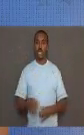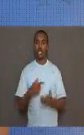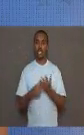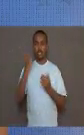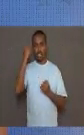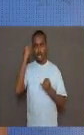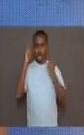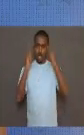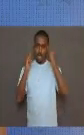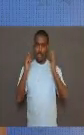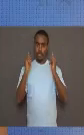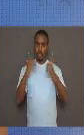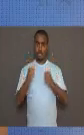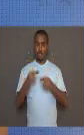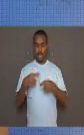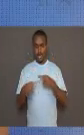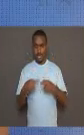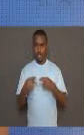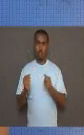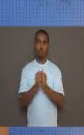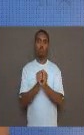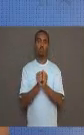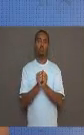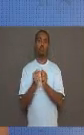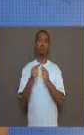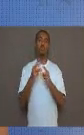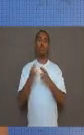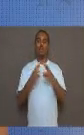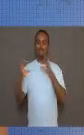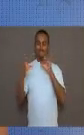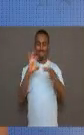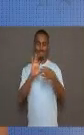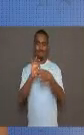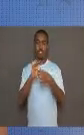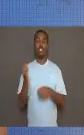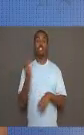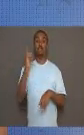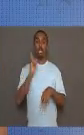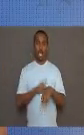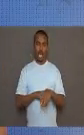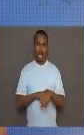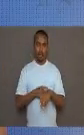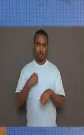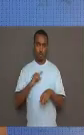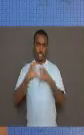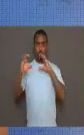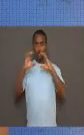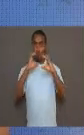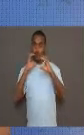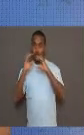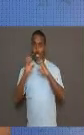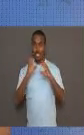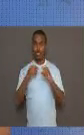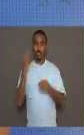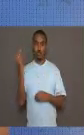these ideas can be related to the rest of the world. Sometimes we